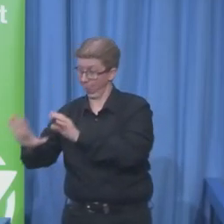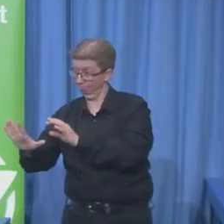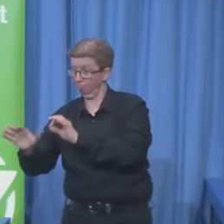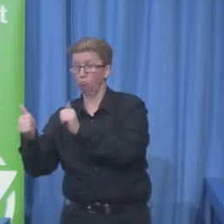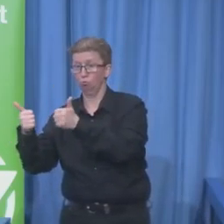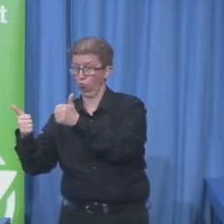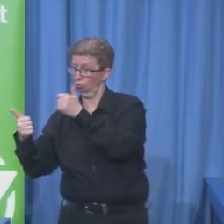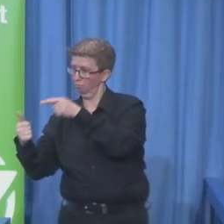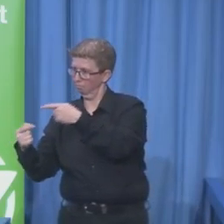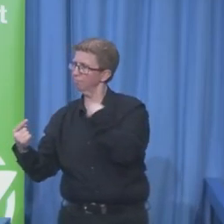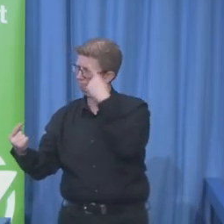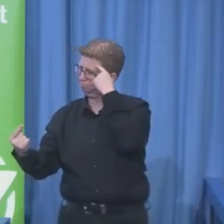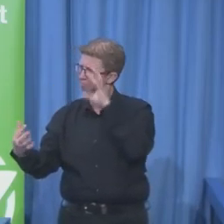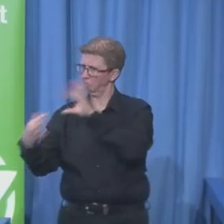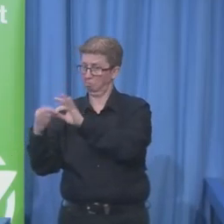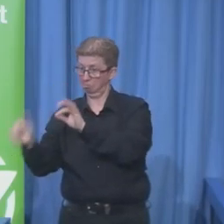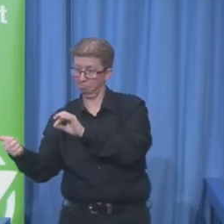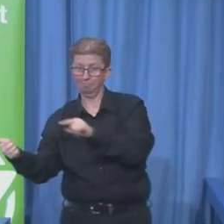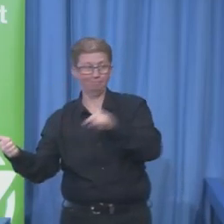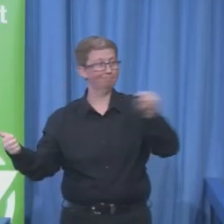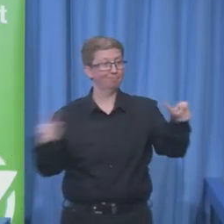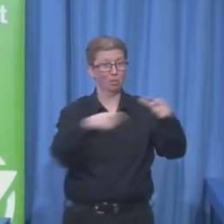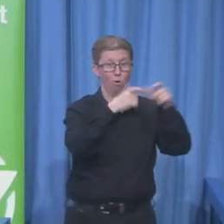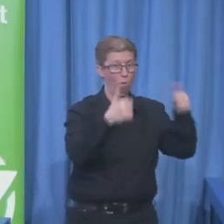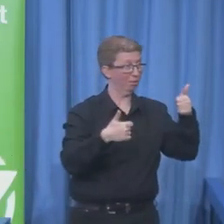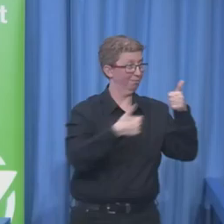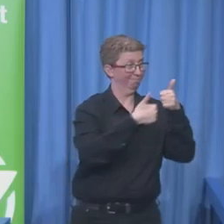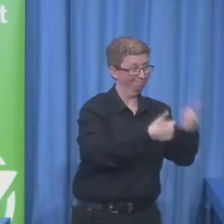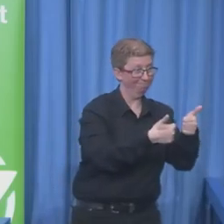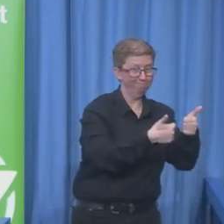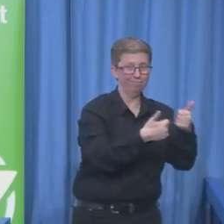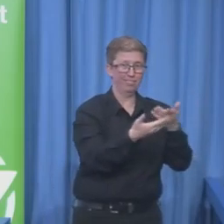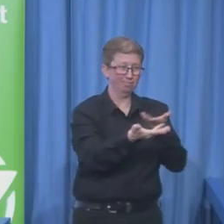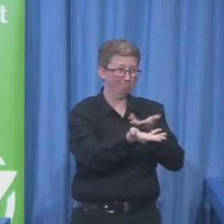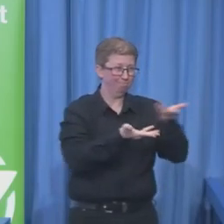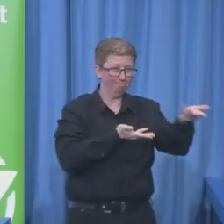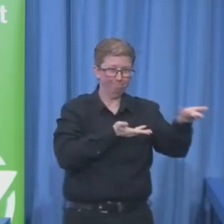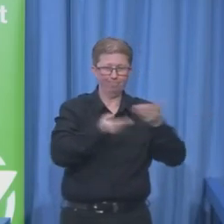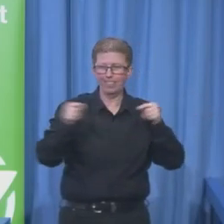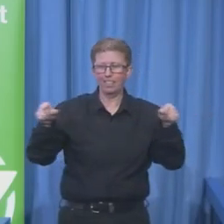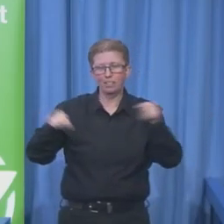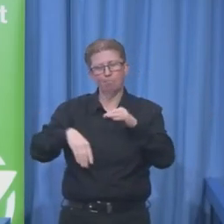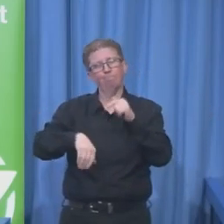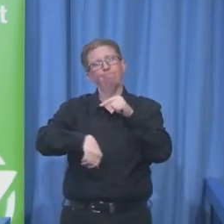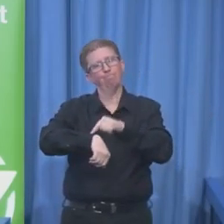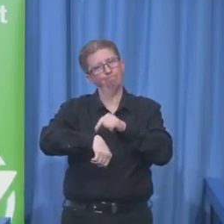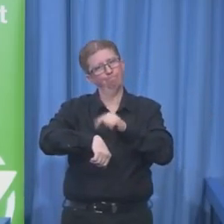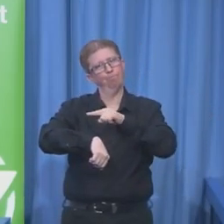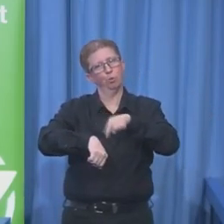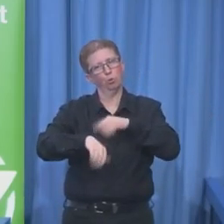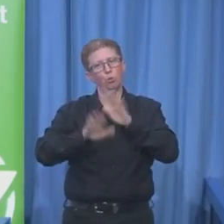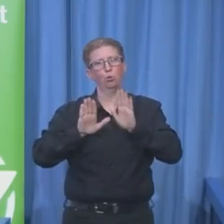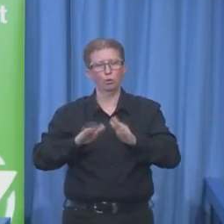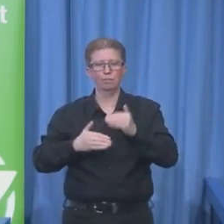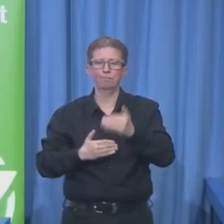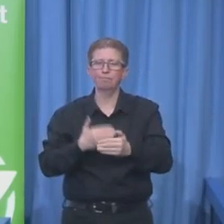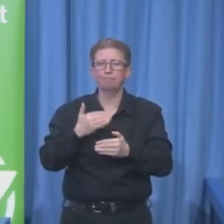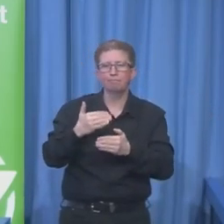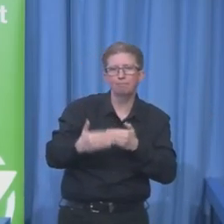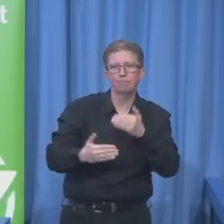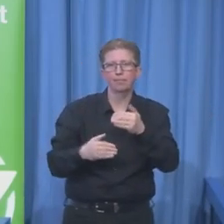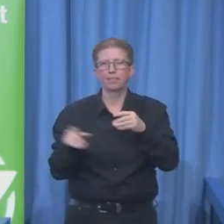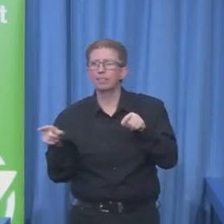without pressure. And we also think it's very important that we offer a large variety of